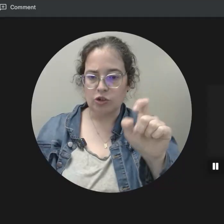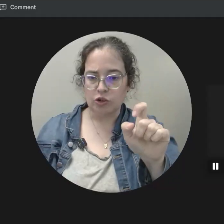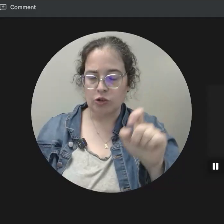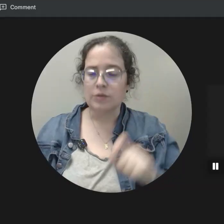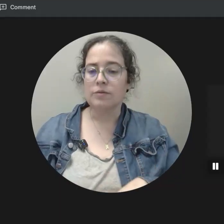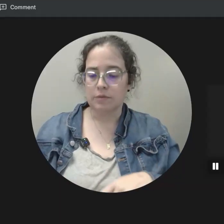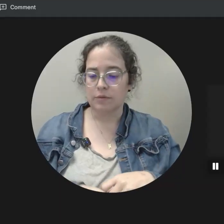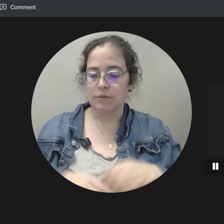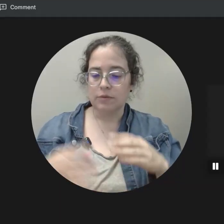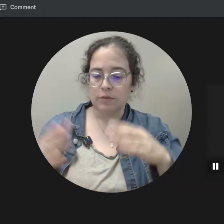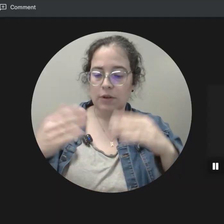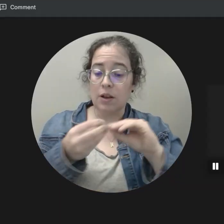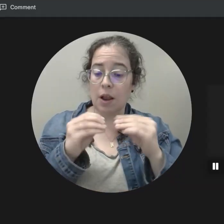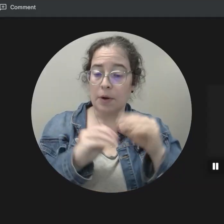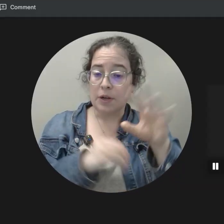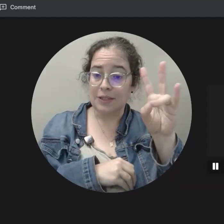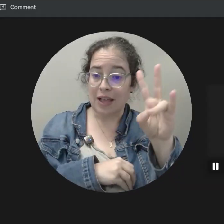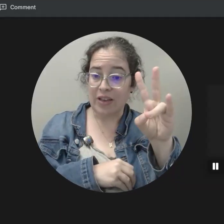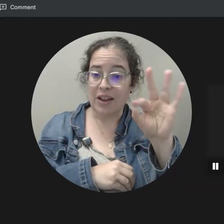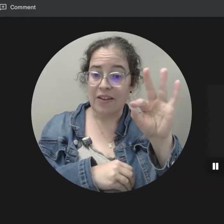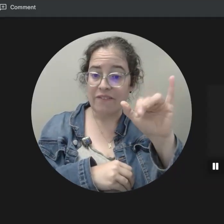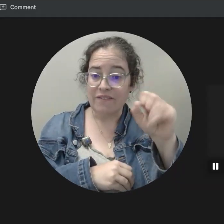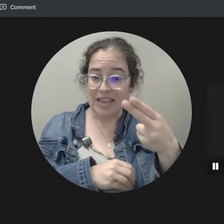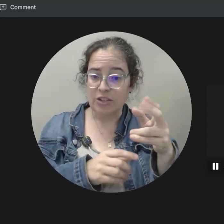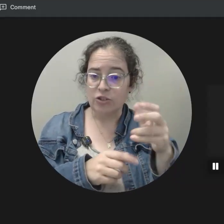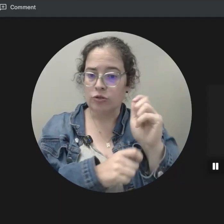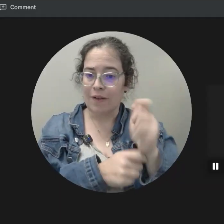Number 7, fish.